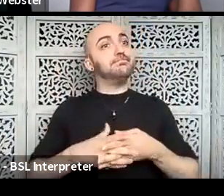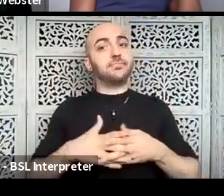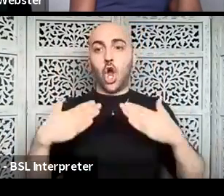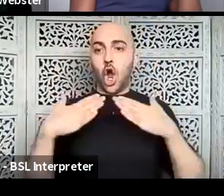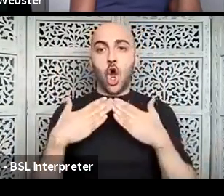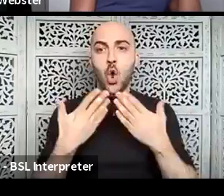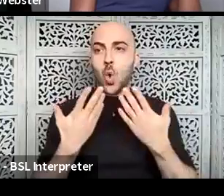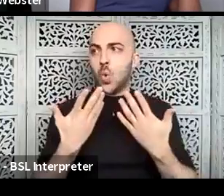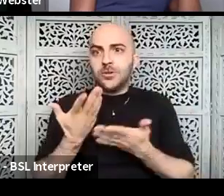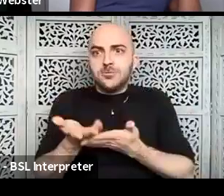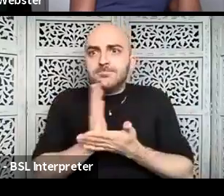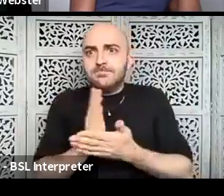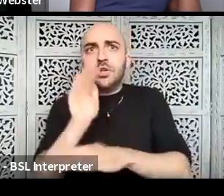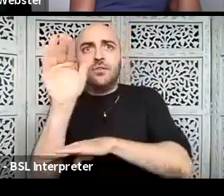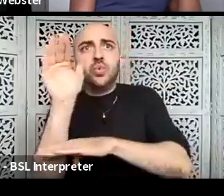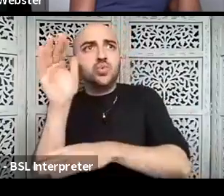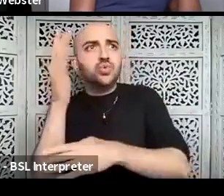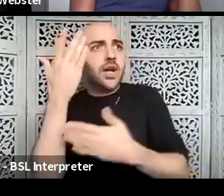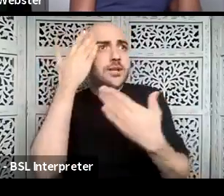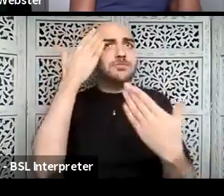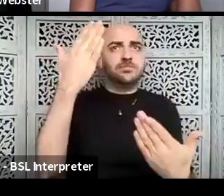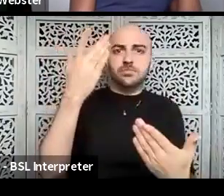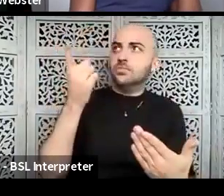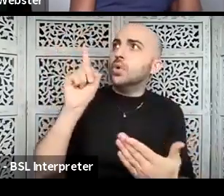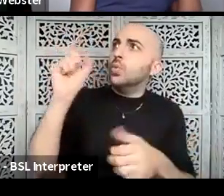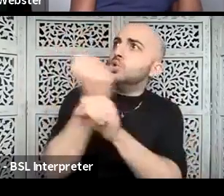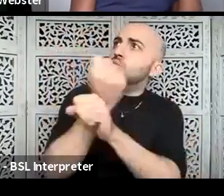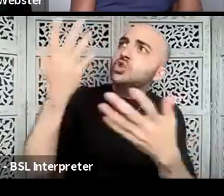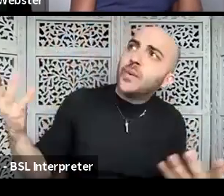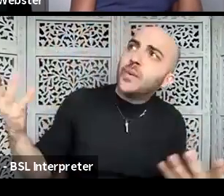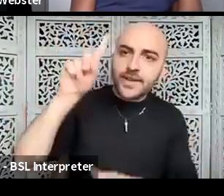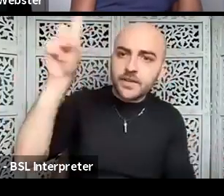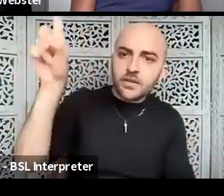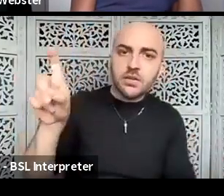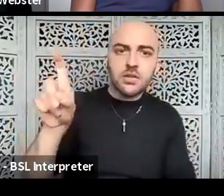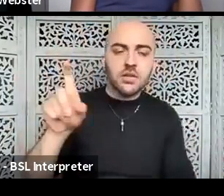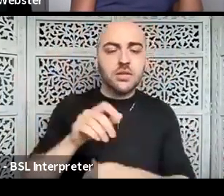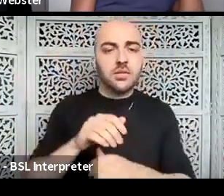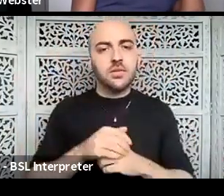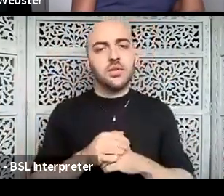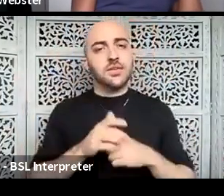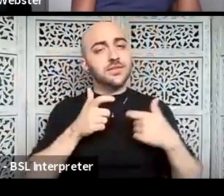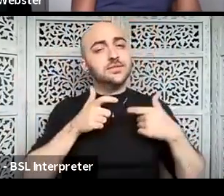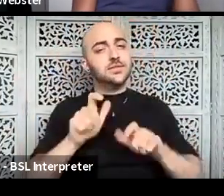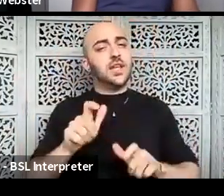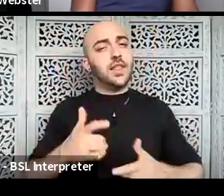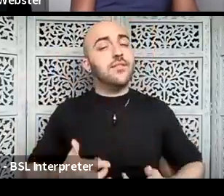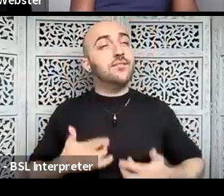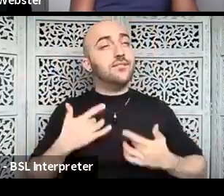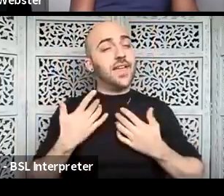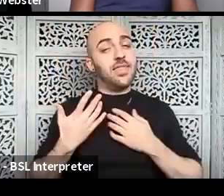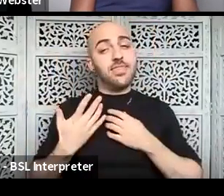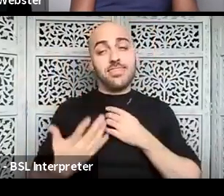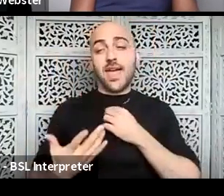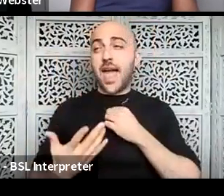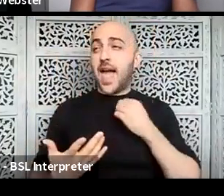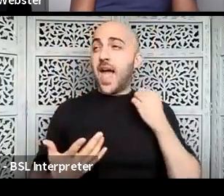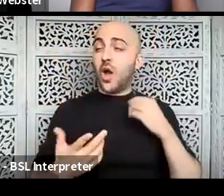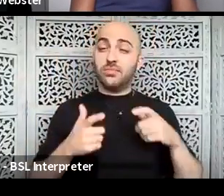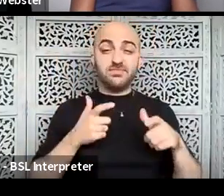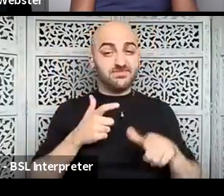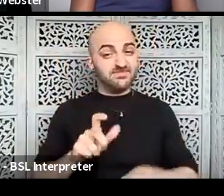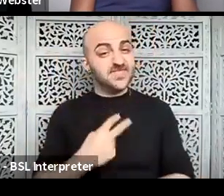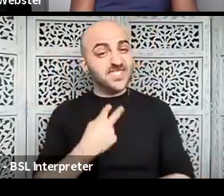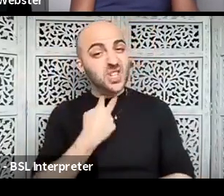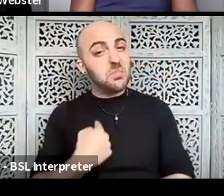future, and what are you doing about it? And I still to this day feel like I'm disappointed looking back that the broadcasters didn't